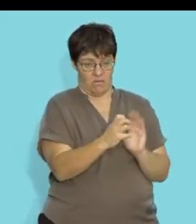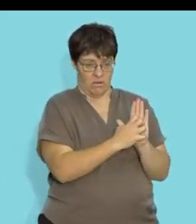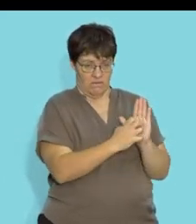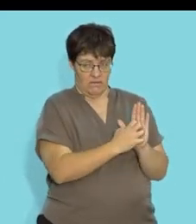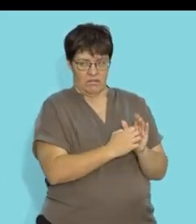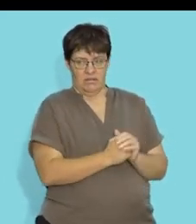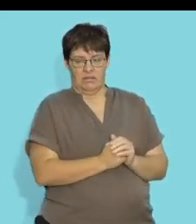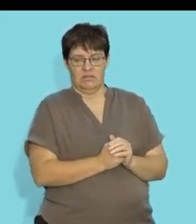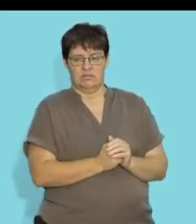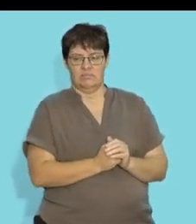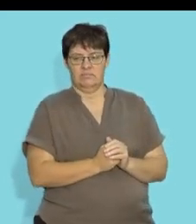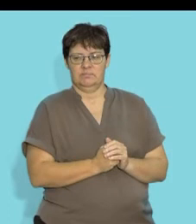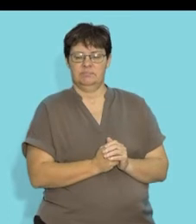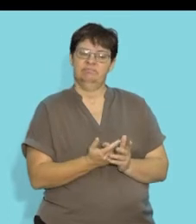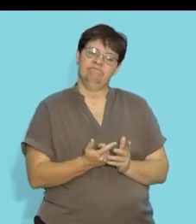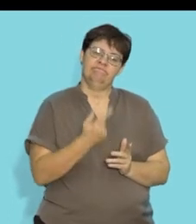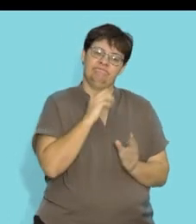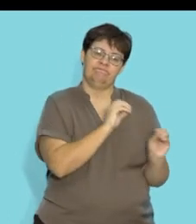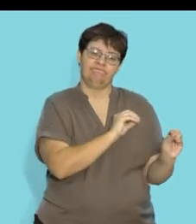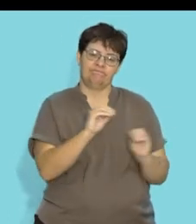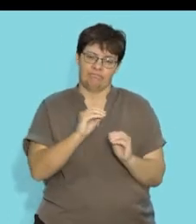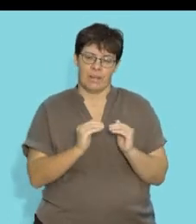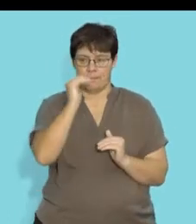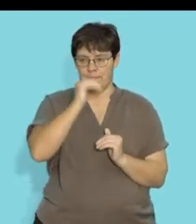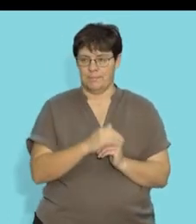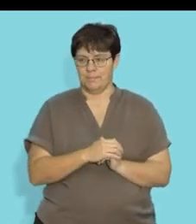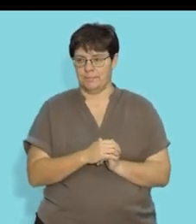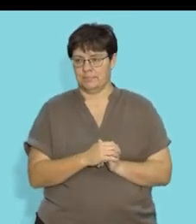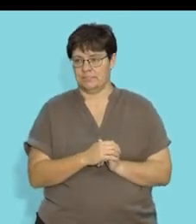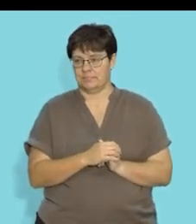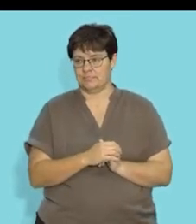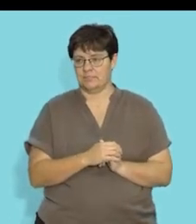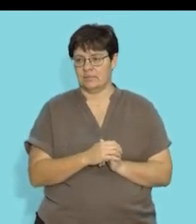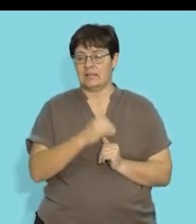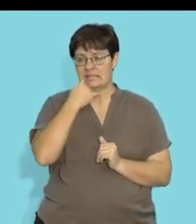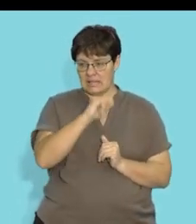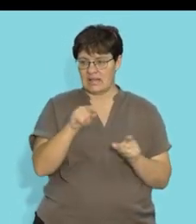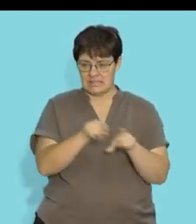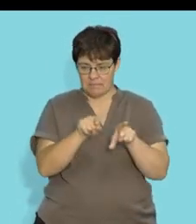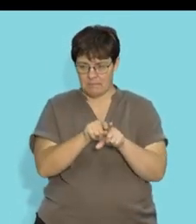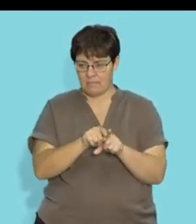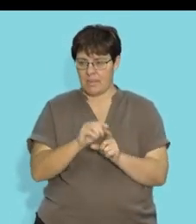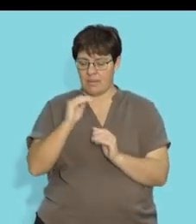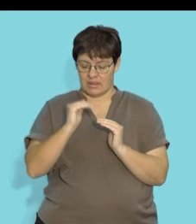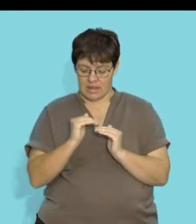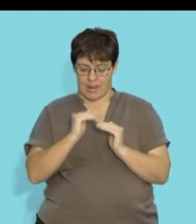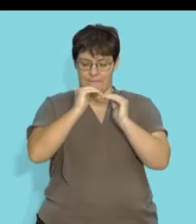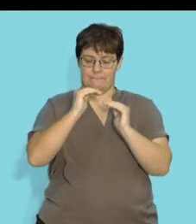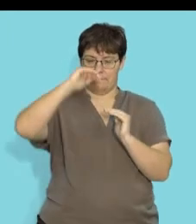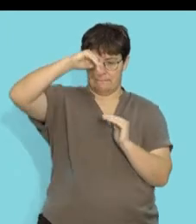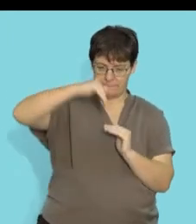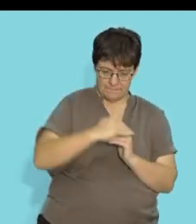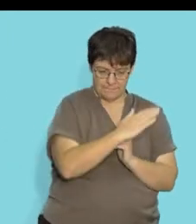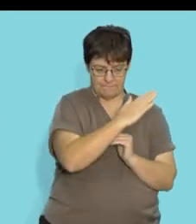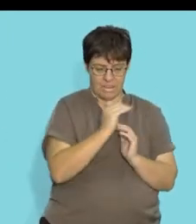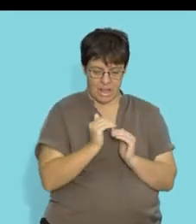right? If I say this is the mother graph, and then I shift it upwards. When I shift it upwards, it will still be the same,